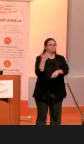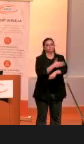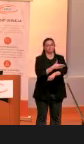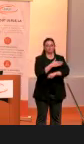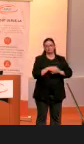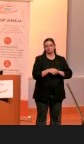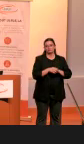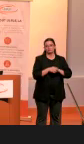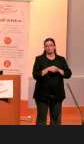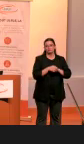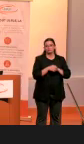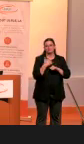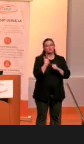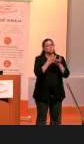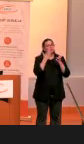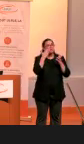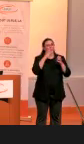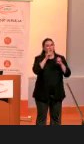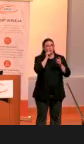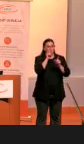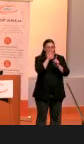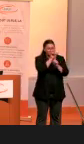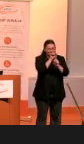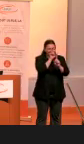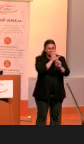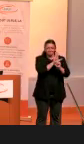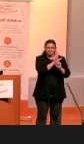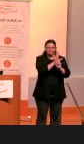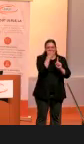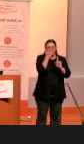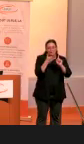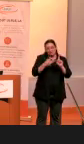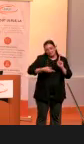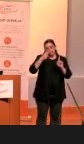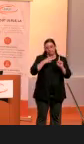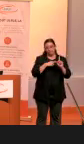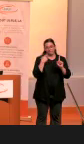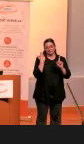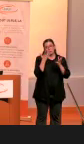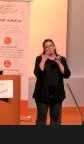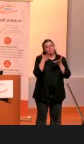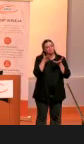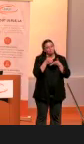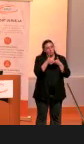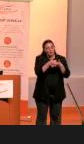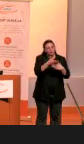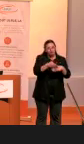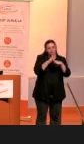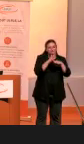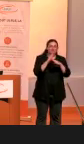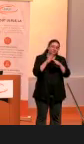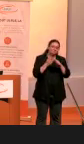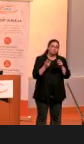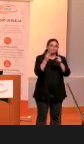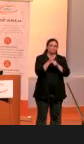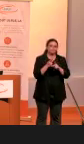we really know who to predict might be at highest risk so that we can help prevent any further incidents